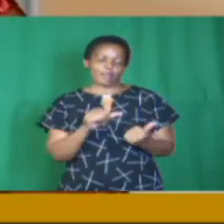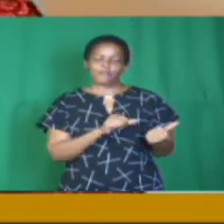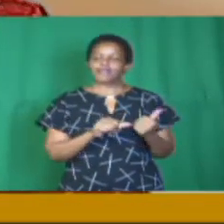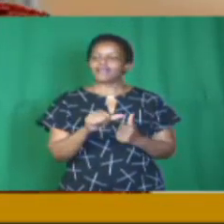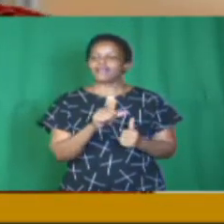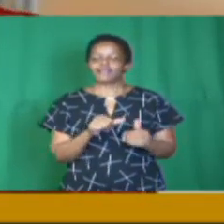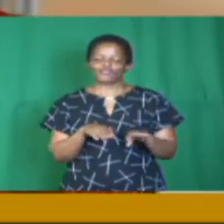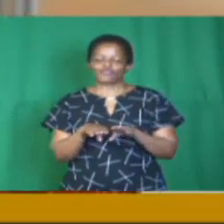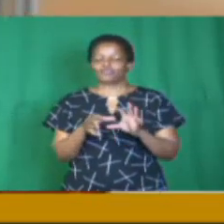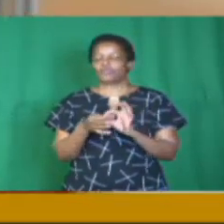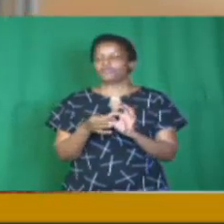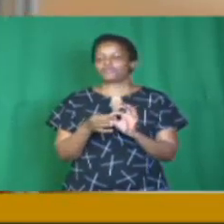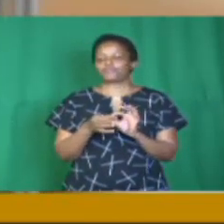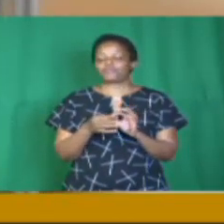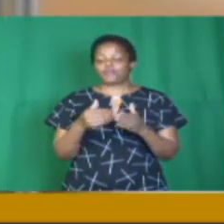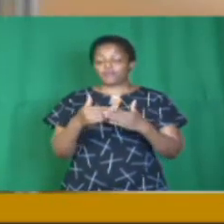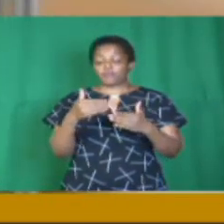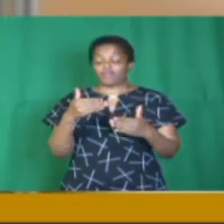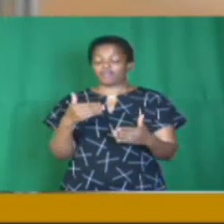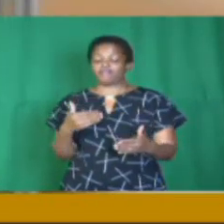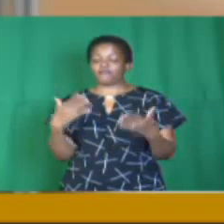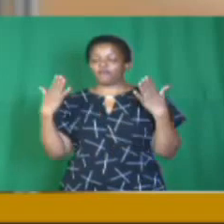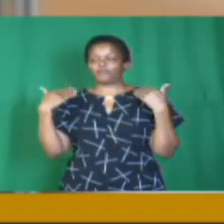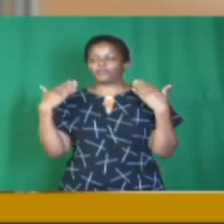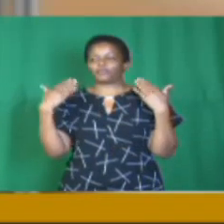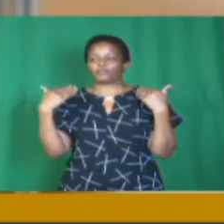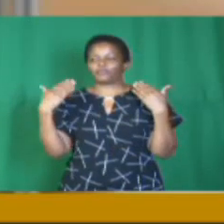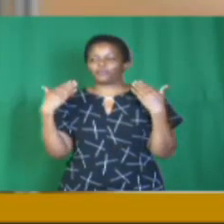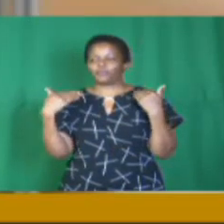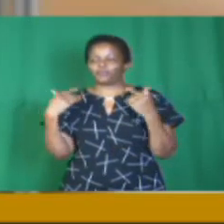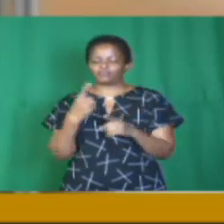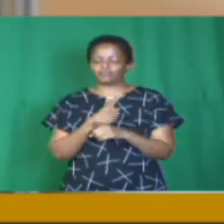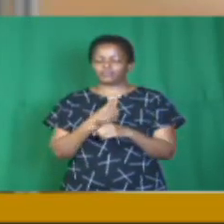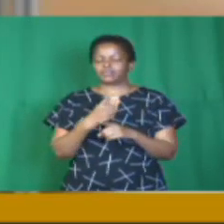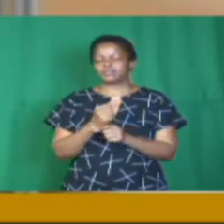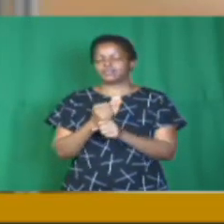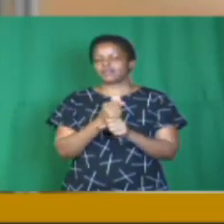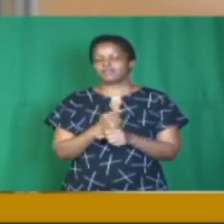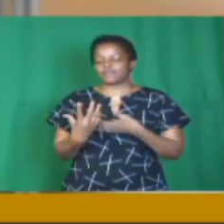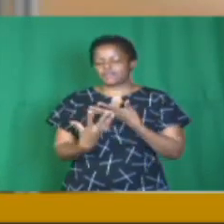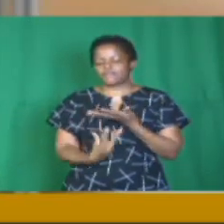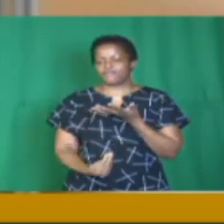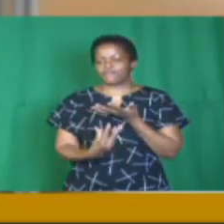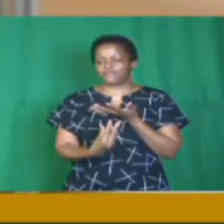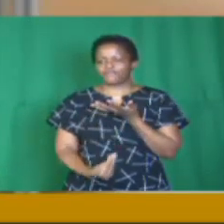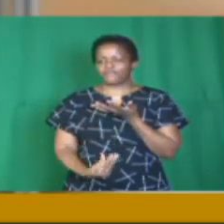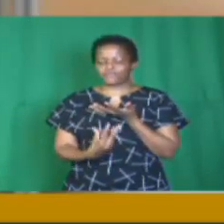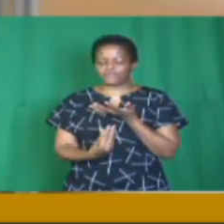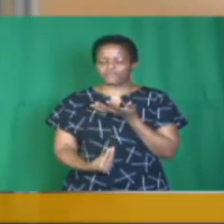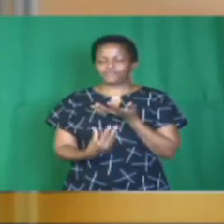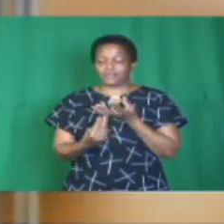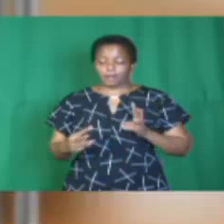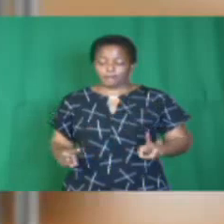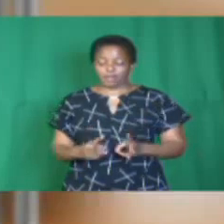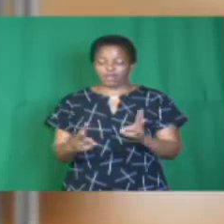So yes, before we went for the commercial break, we were talking about filtration, which is another method